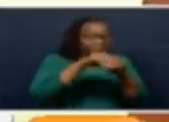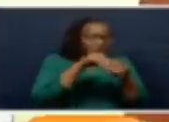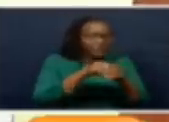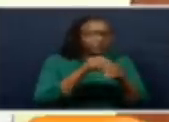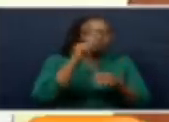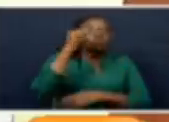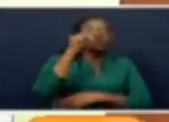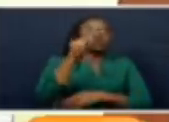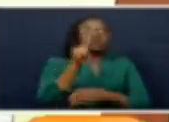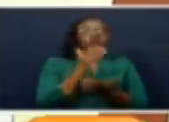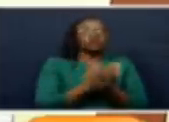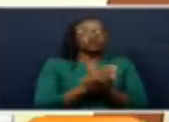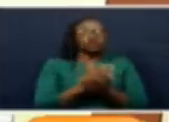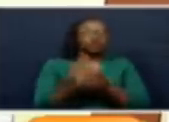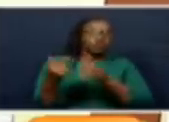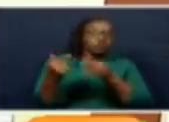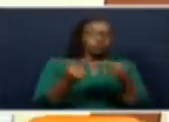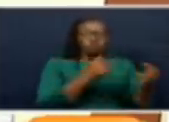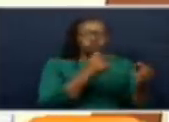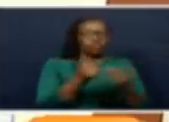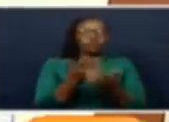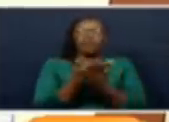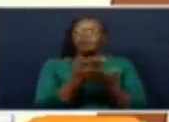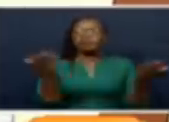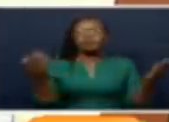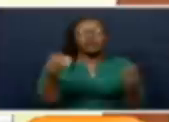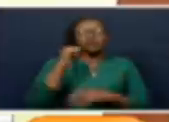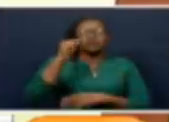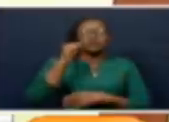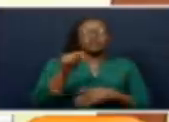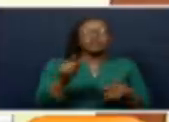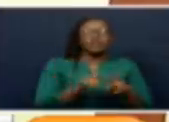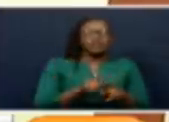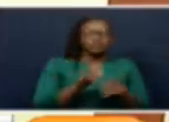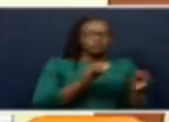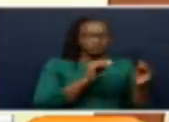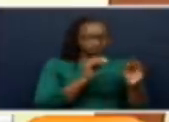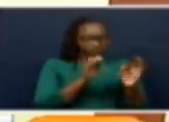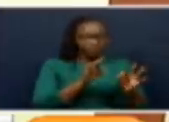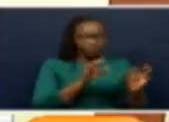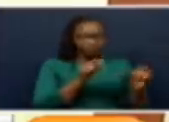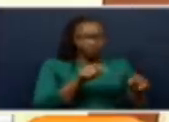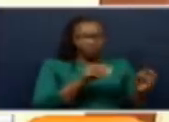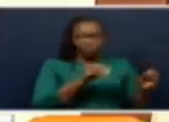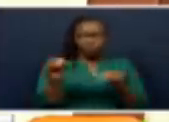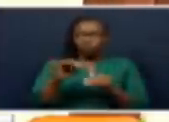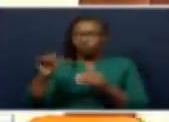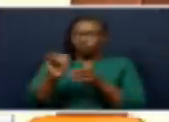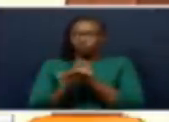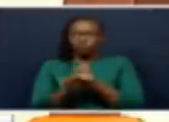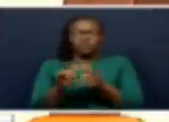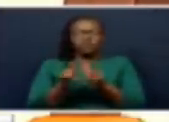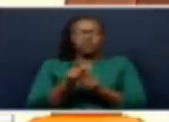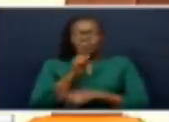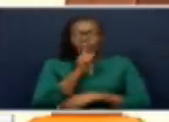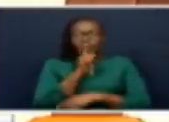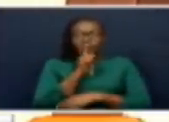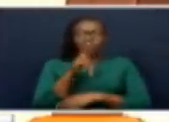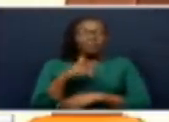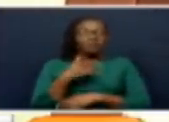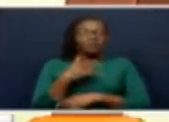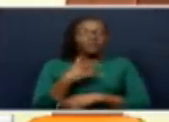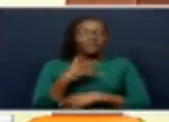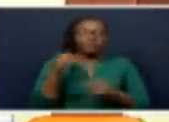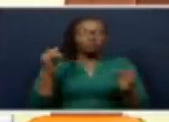in politics is everywhere. Within? Yeah, within. Even if you go to Jubilee, there is that unquietness fight and you